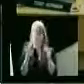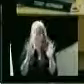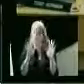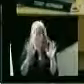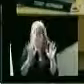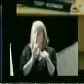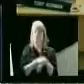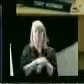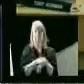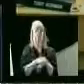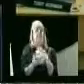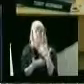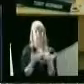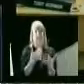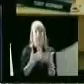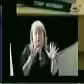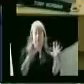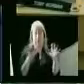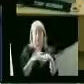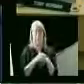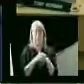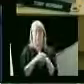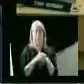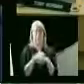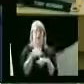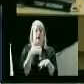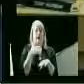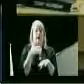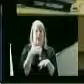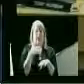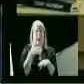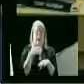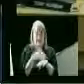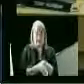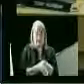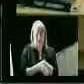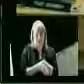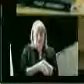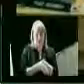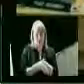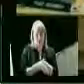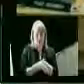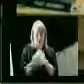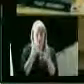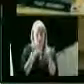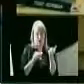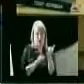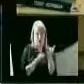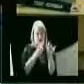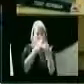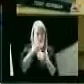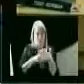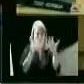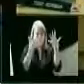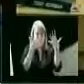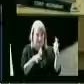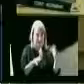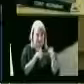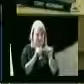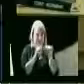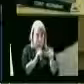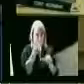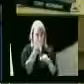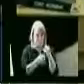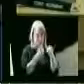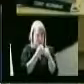Okay, anyway, after this assistance program, which went on for